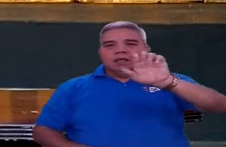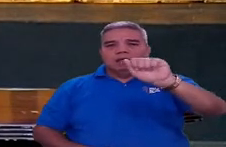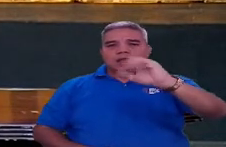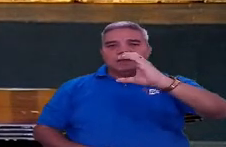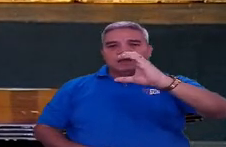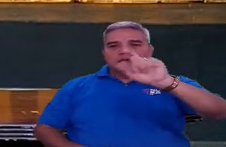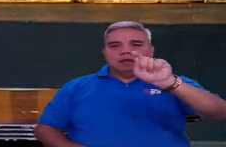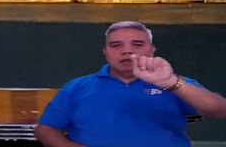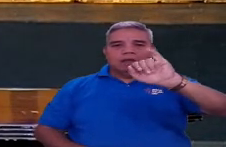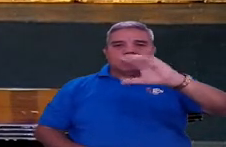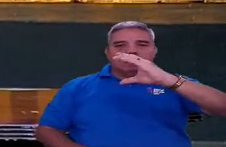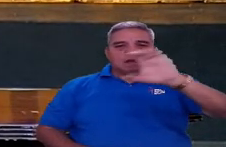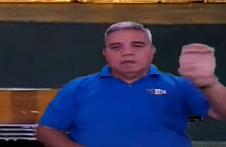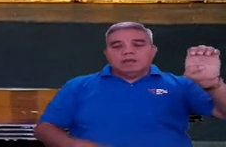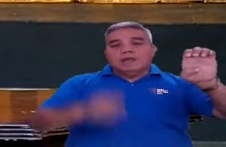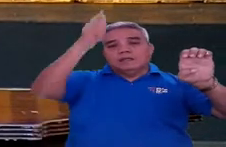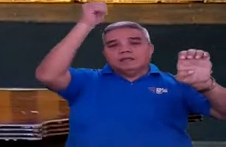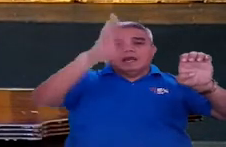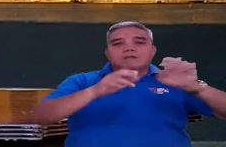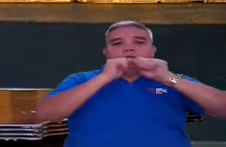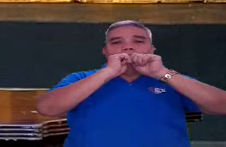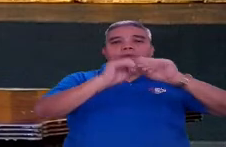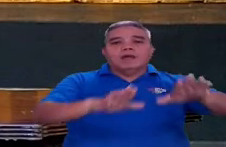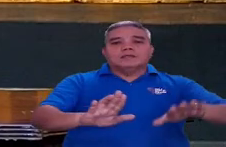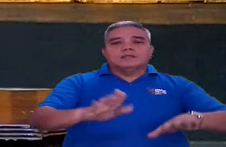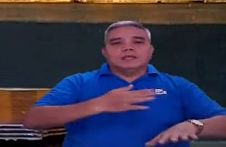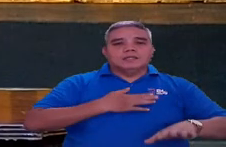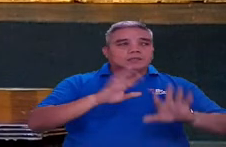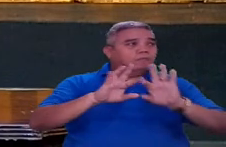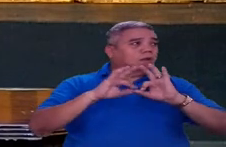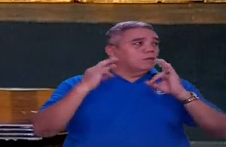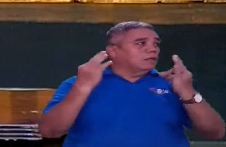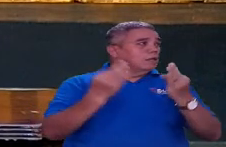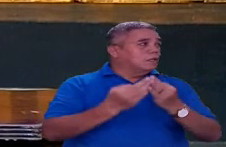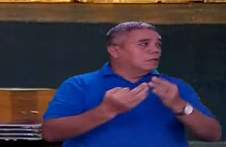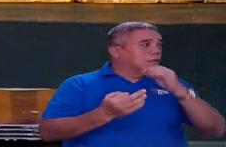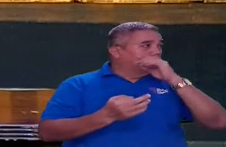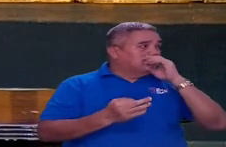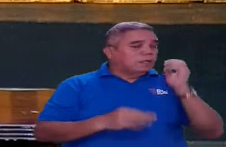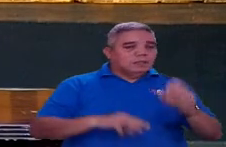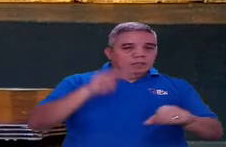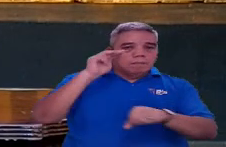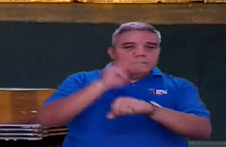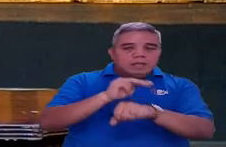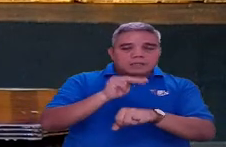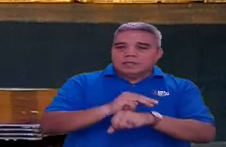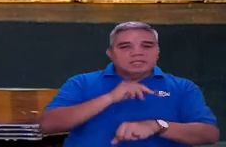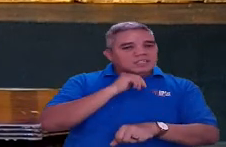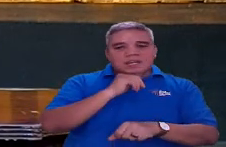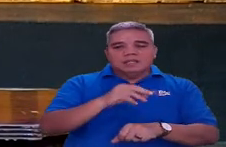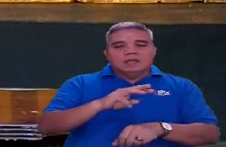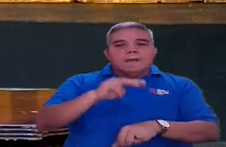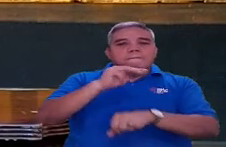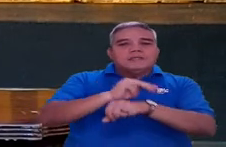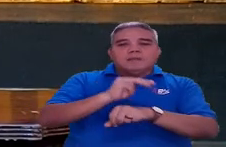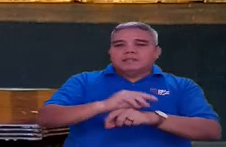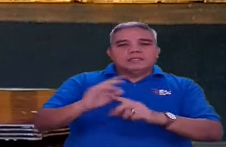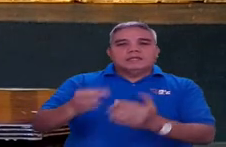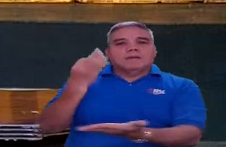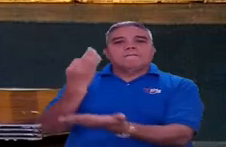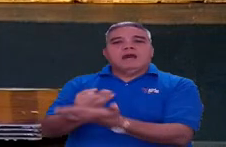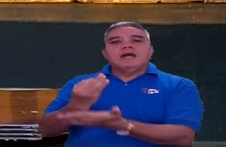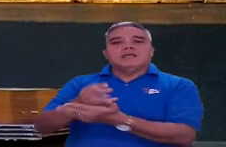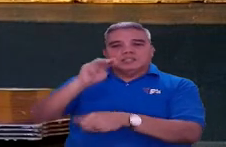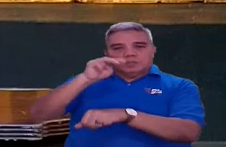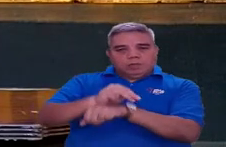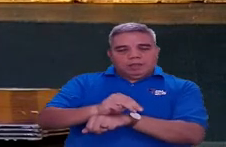God has greatly blessed my family with all those things. Ministry is not ministry. But you are going to